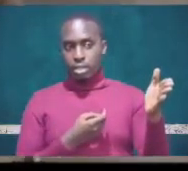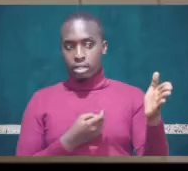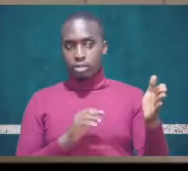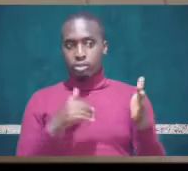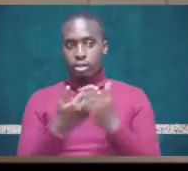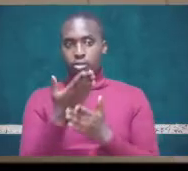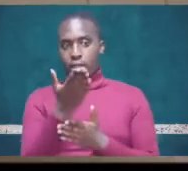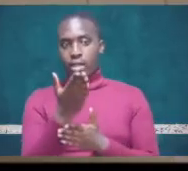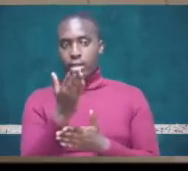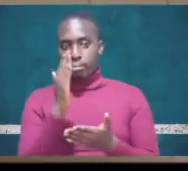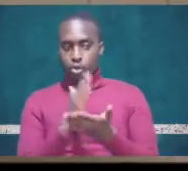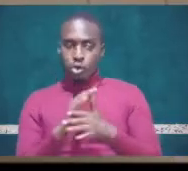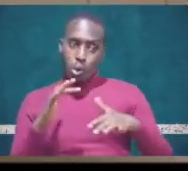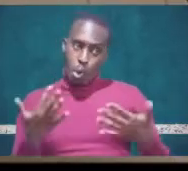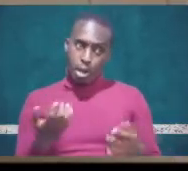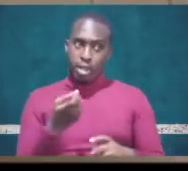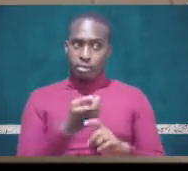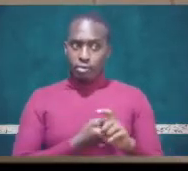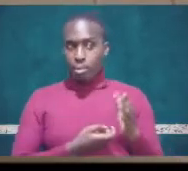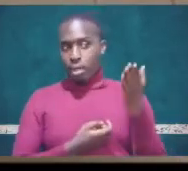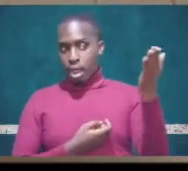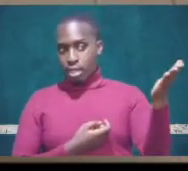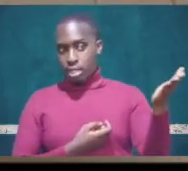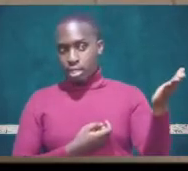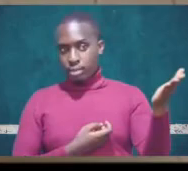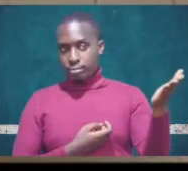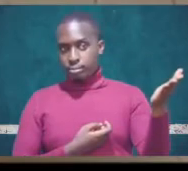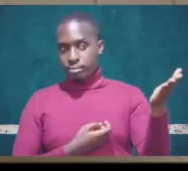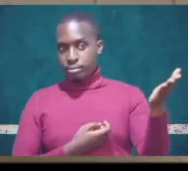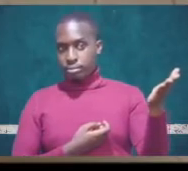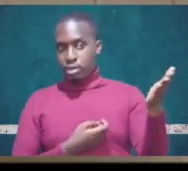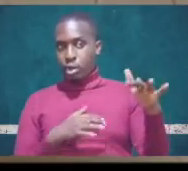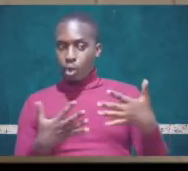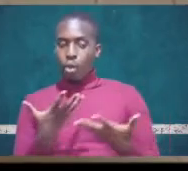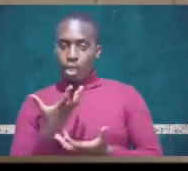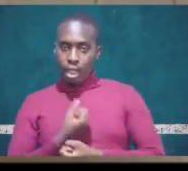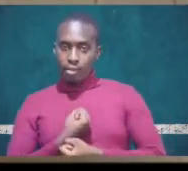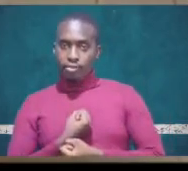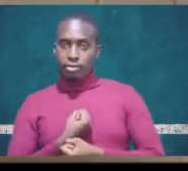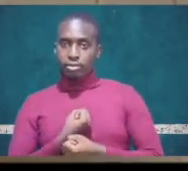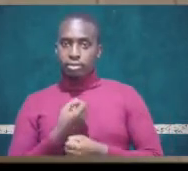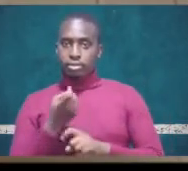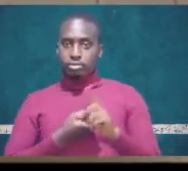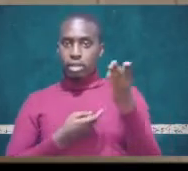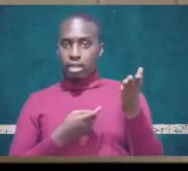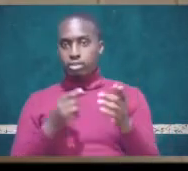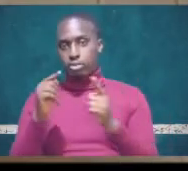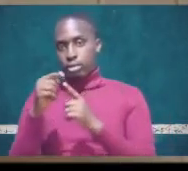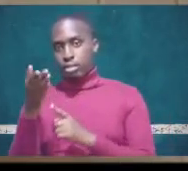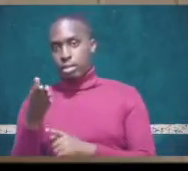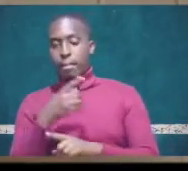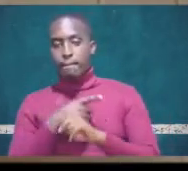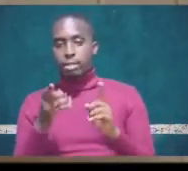this point. Or it will now be up to this point. Or you have to here up to that, and